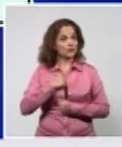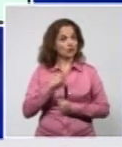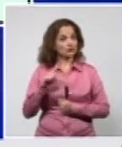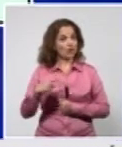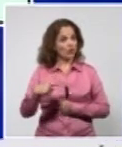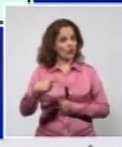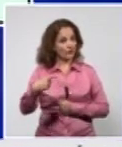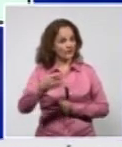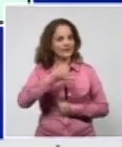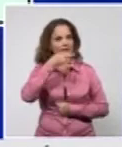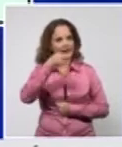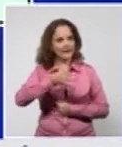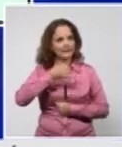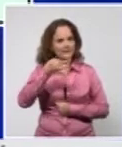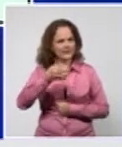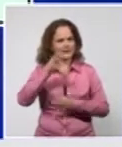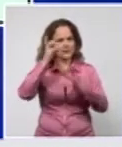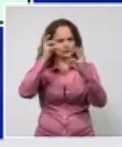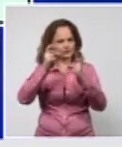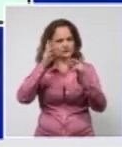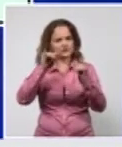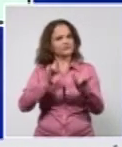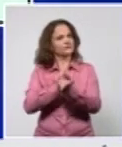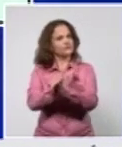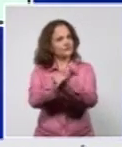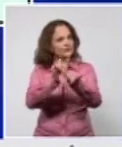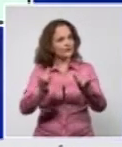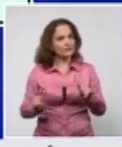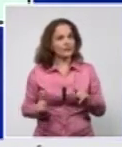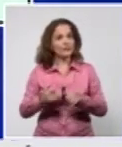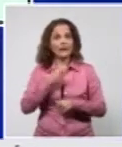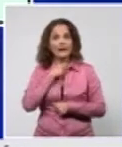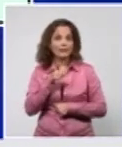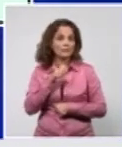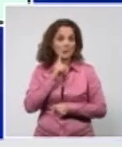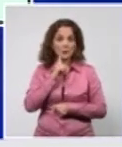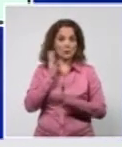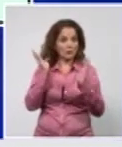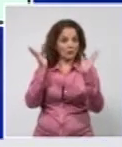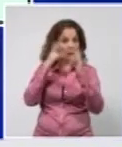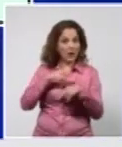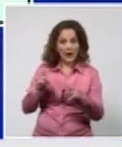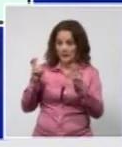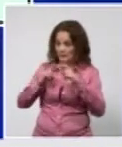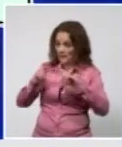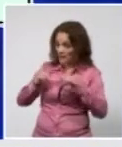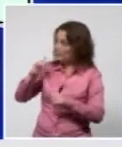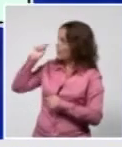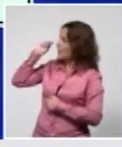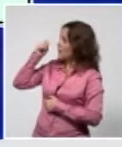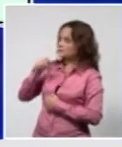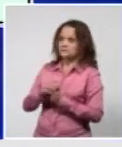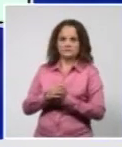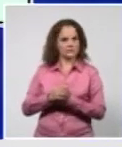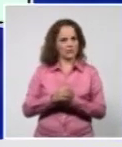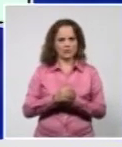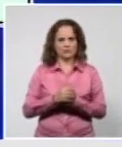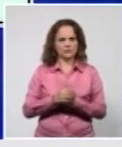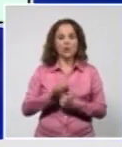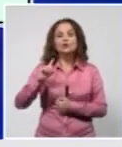every day, as has been already mentioned. Santiago de Cuba and Isle of Youth Special Municipality follows